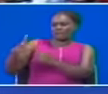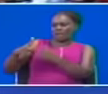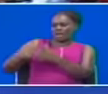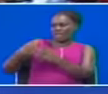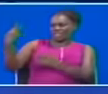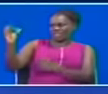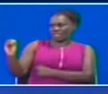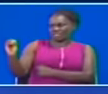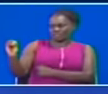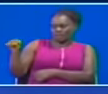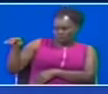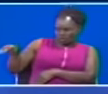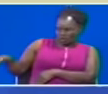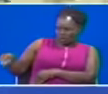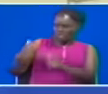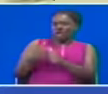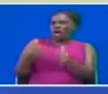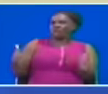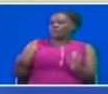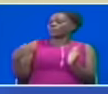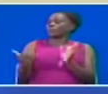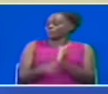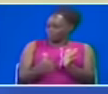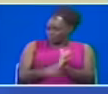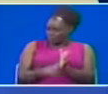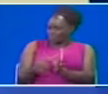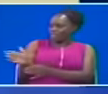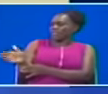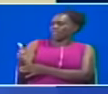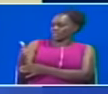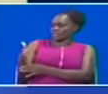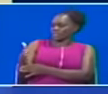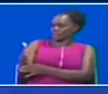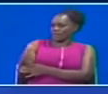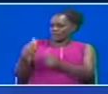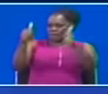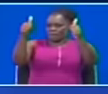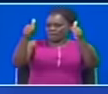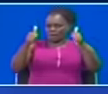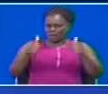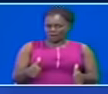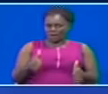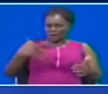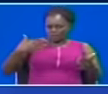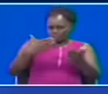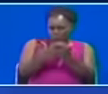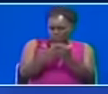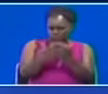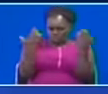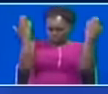9:30 a.m. To avoid a similar fiasco, the Thursday sitting has been gazetted to run until